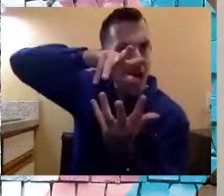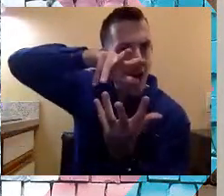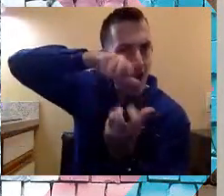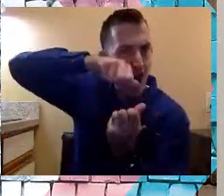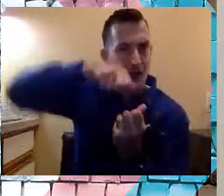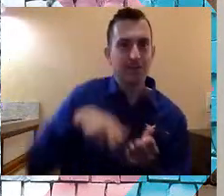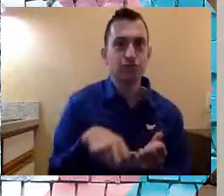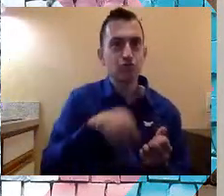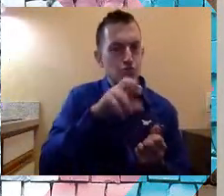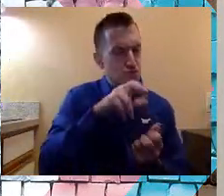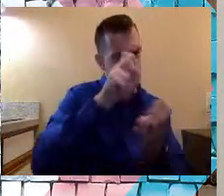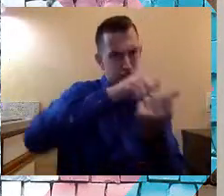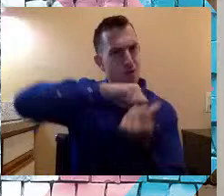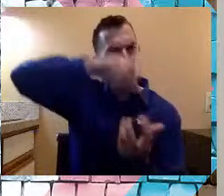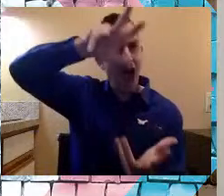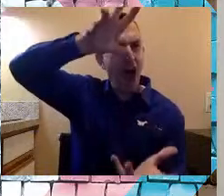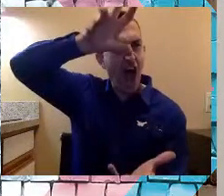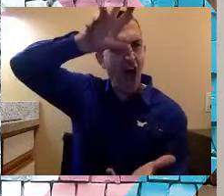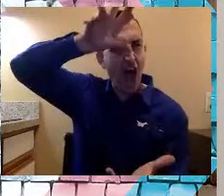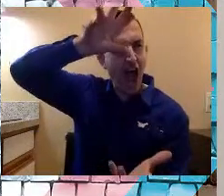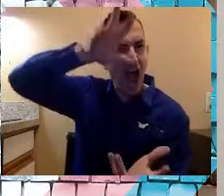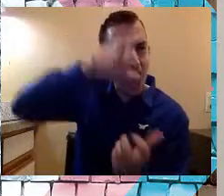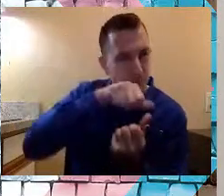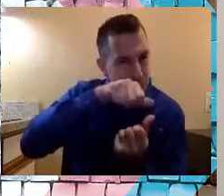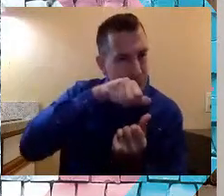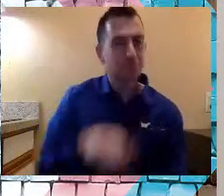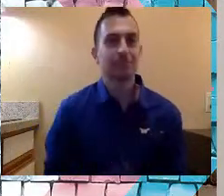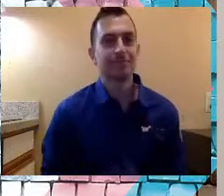or roar.